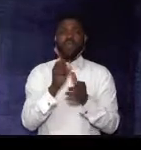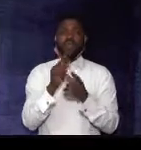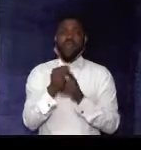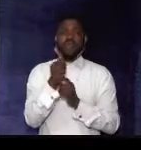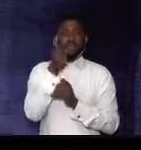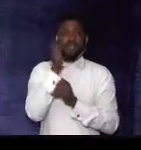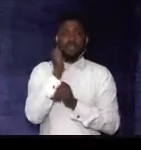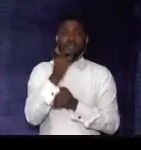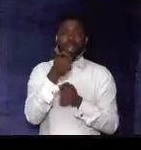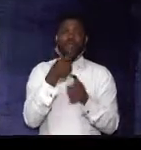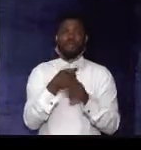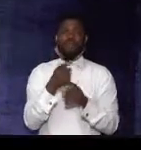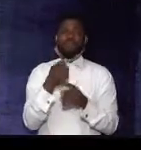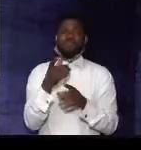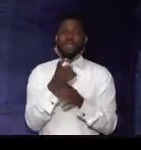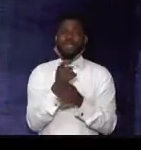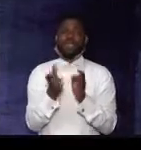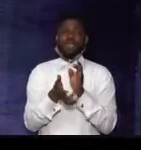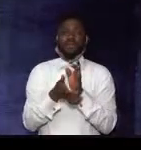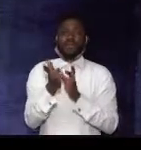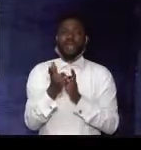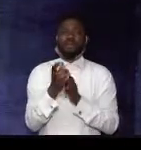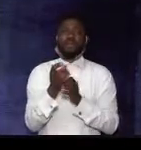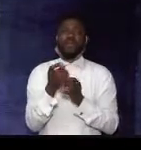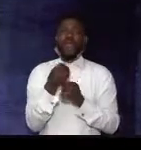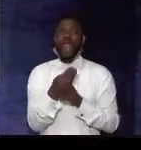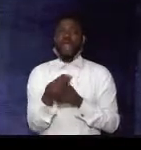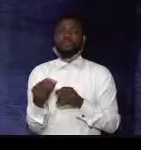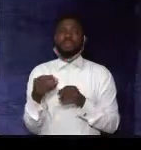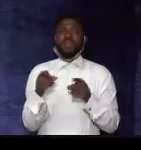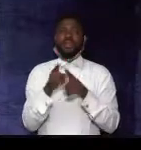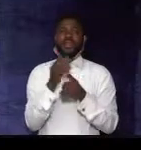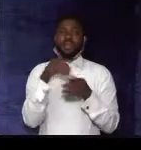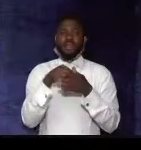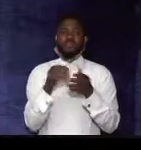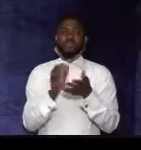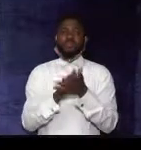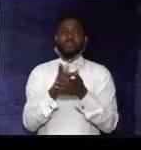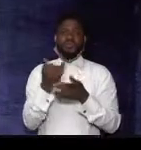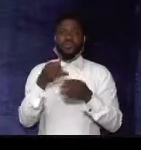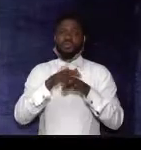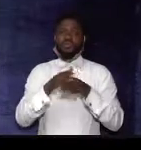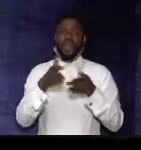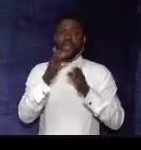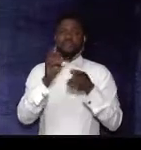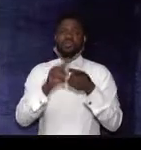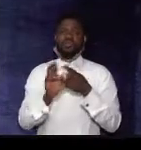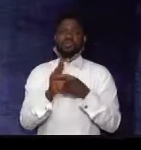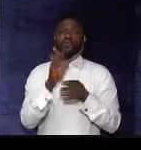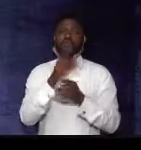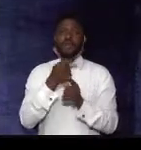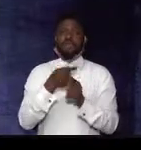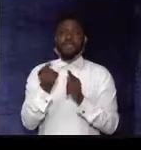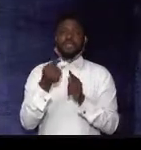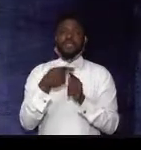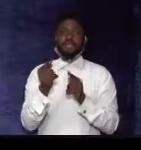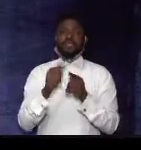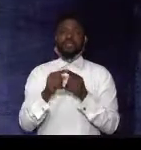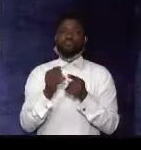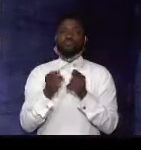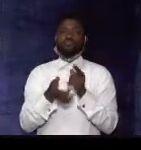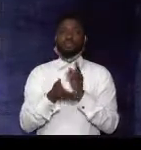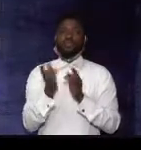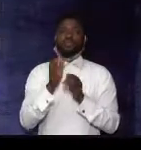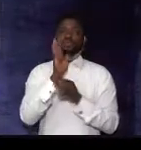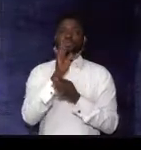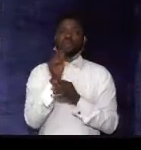ask you or resist you from taking sharp object or play with any sharp object. Likewise in school, they don't allow you to use your blade to